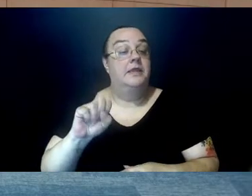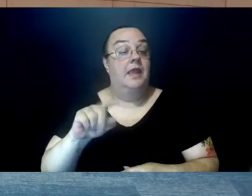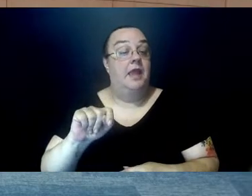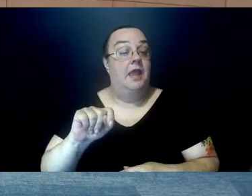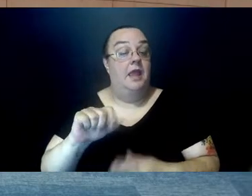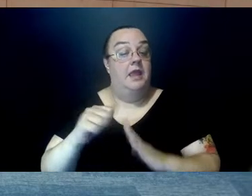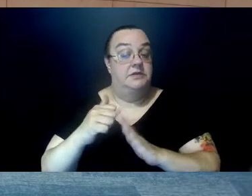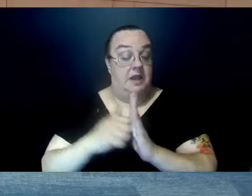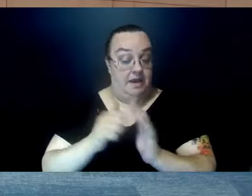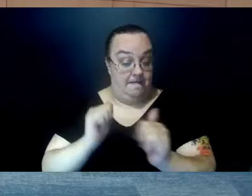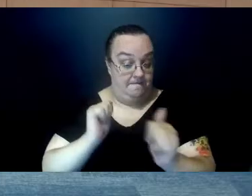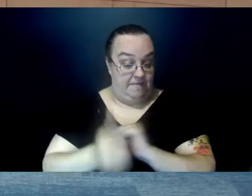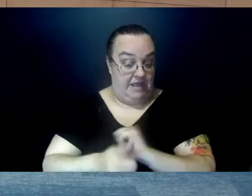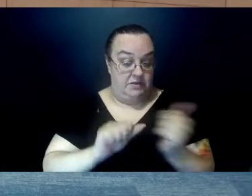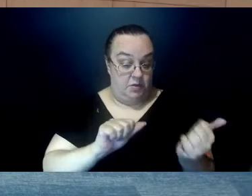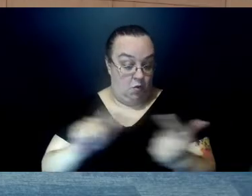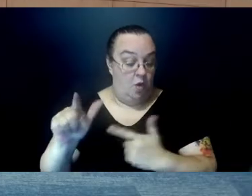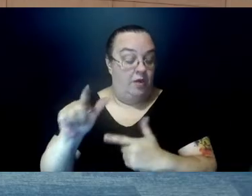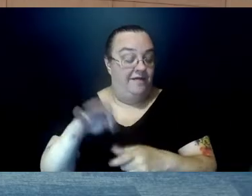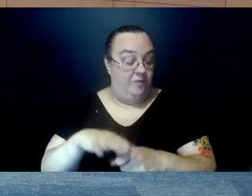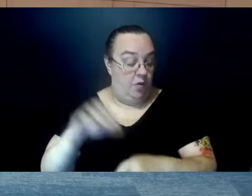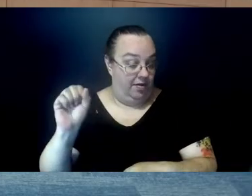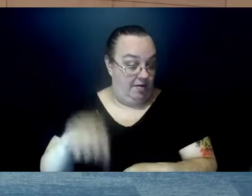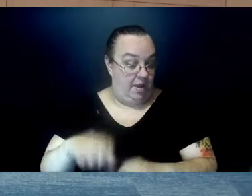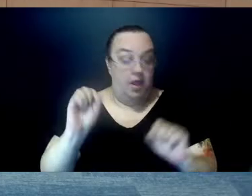unanimous vote. Okay.